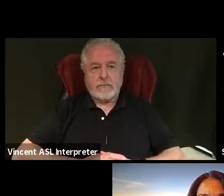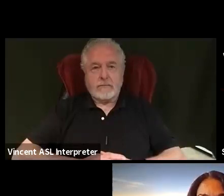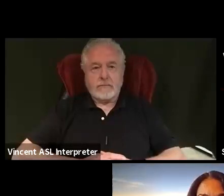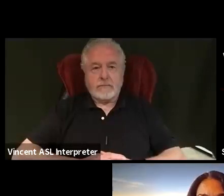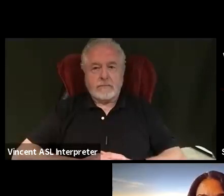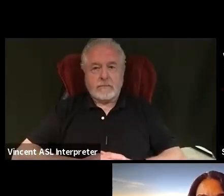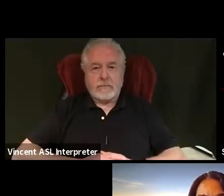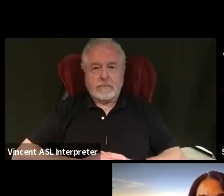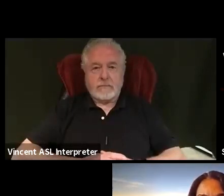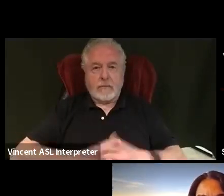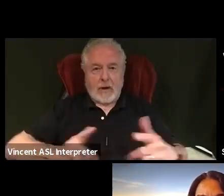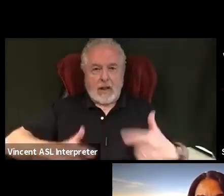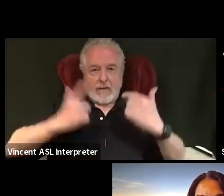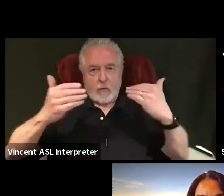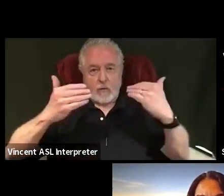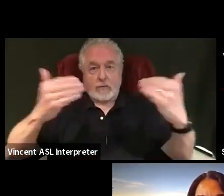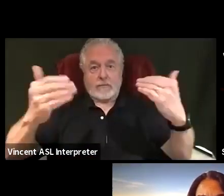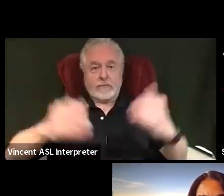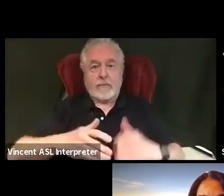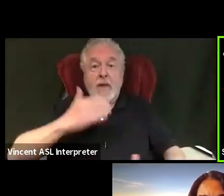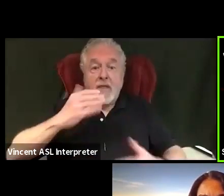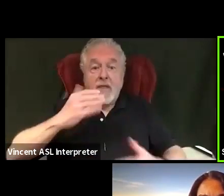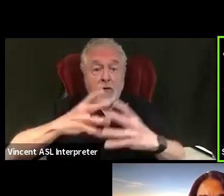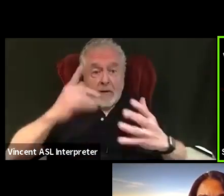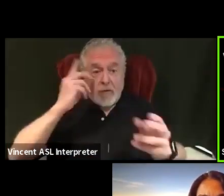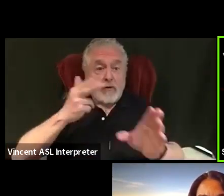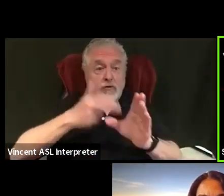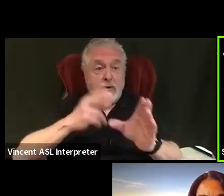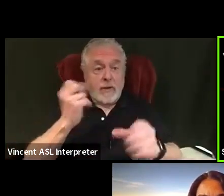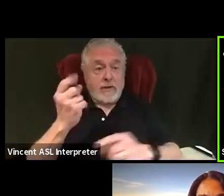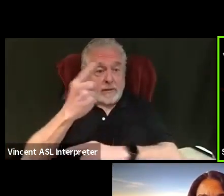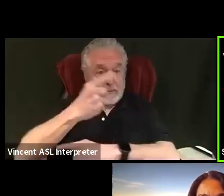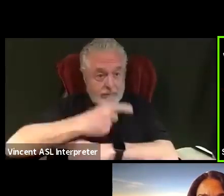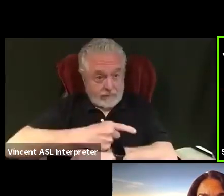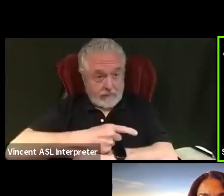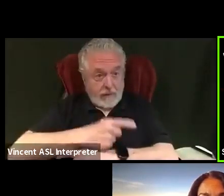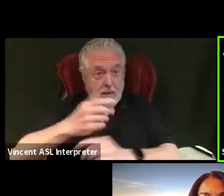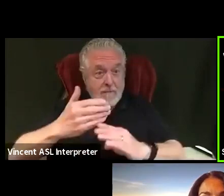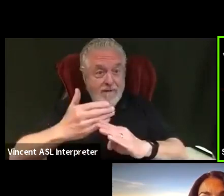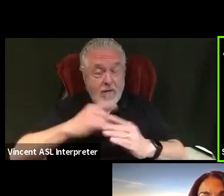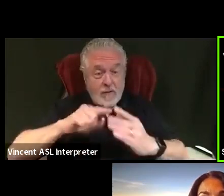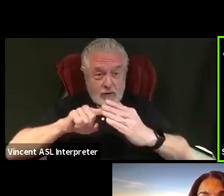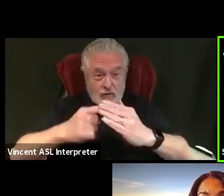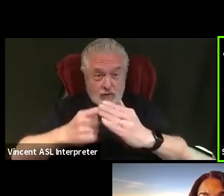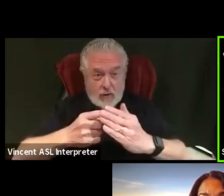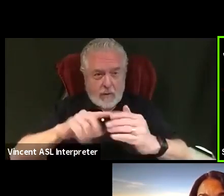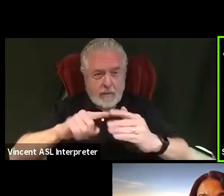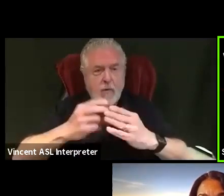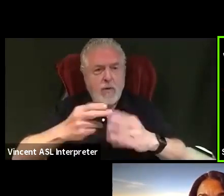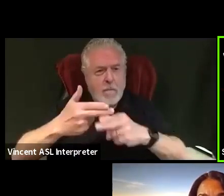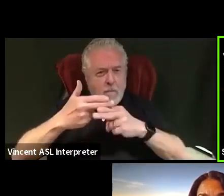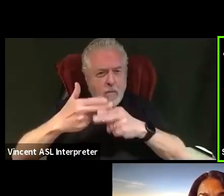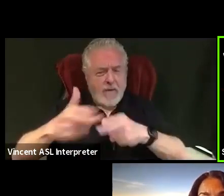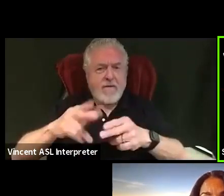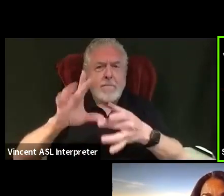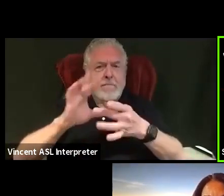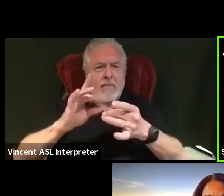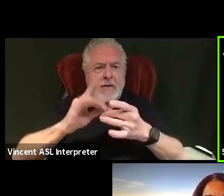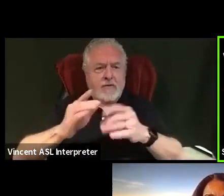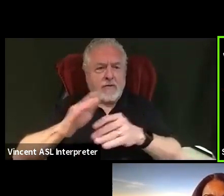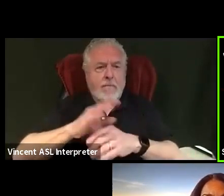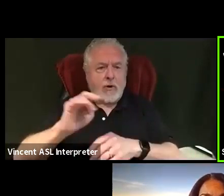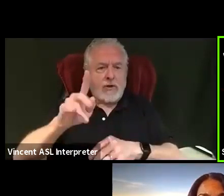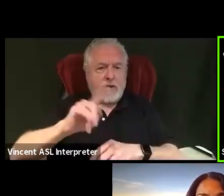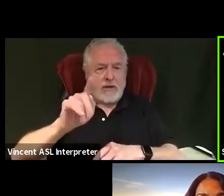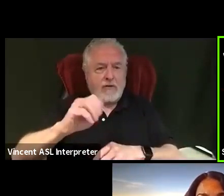We're now live. You can go ahead. Thank you so much for joining us today. Before we get started, we'd like to begin with a brief message from Gilbert Martinez